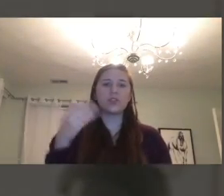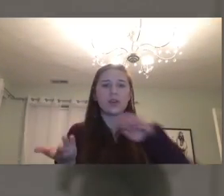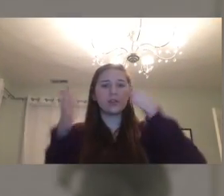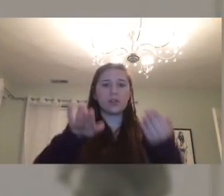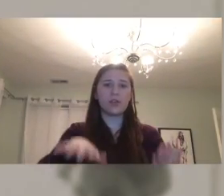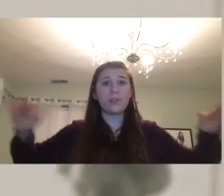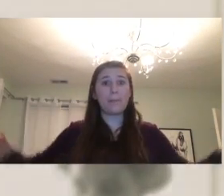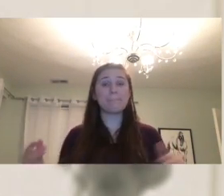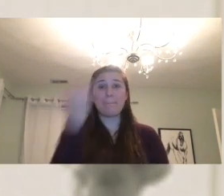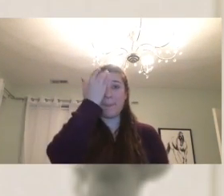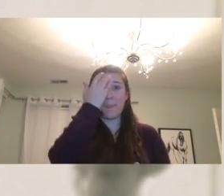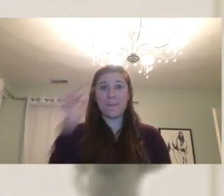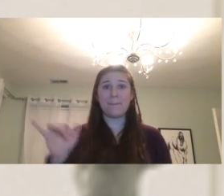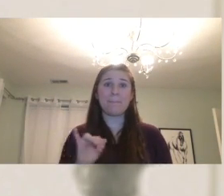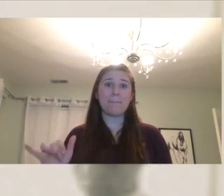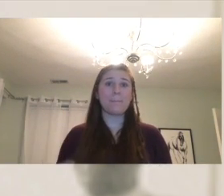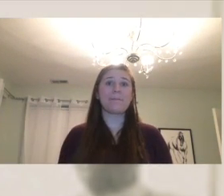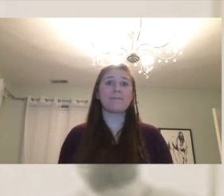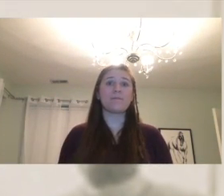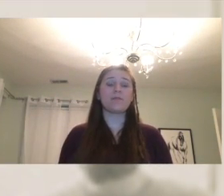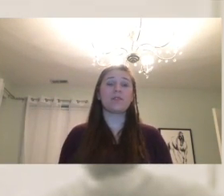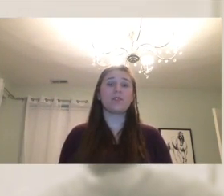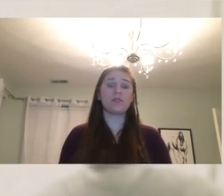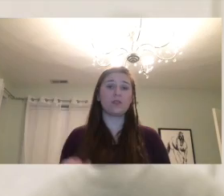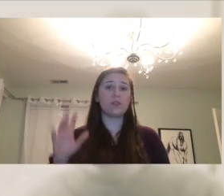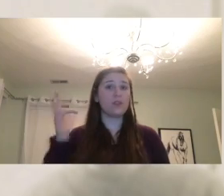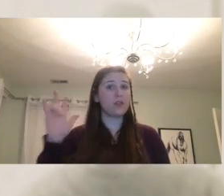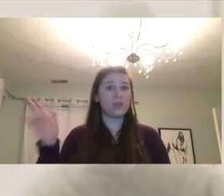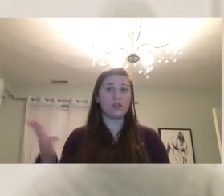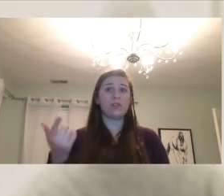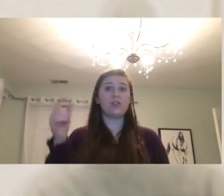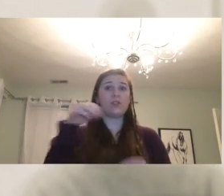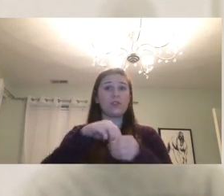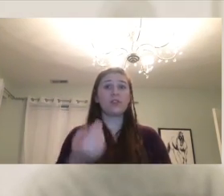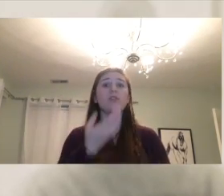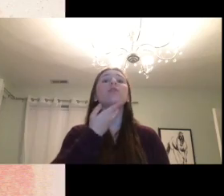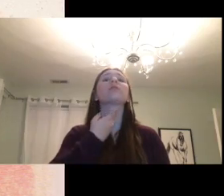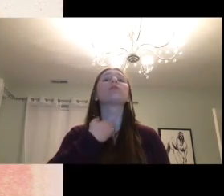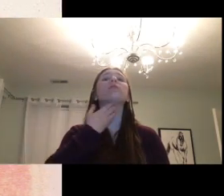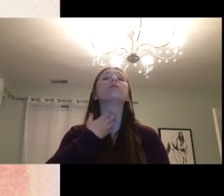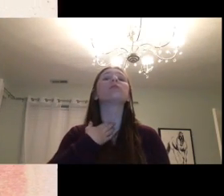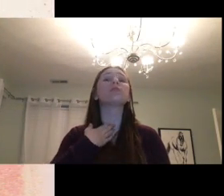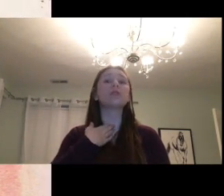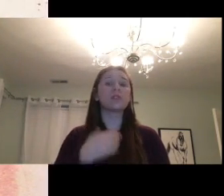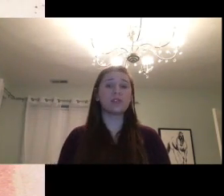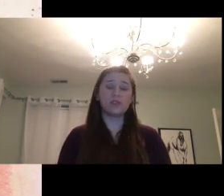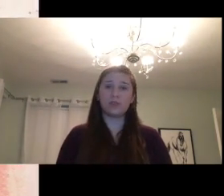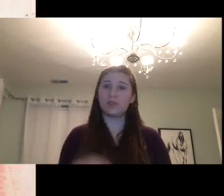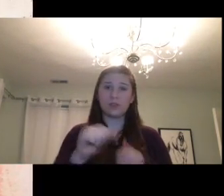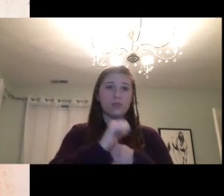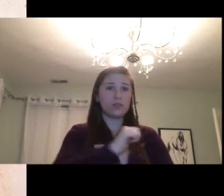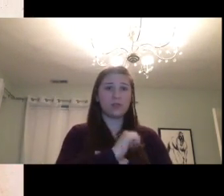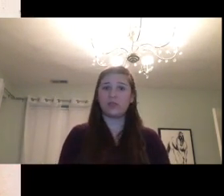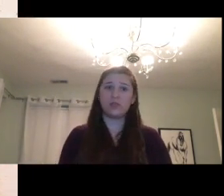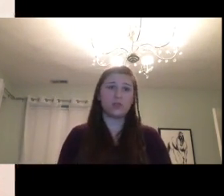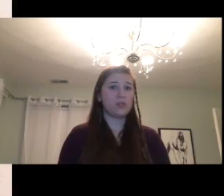year. Dr. Welch diagnosed several more children with similar symptoms, but the gray mucus in the back of the children's